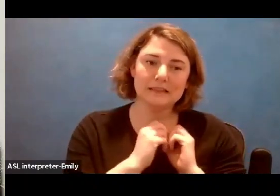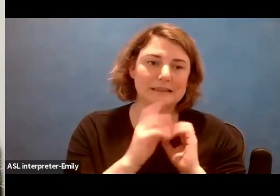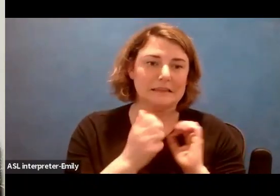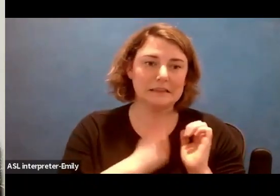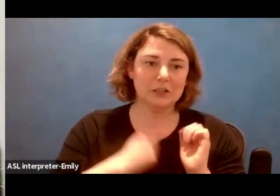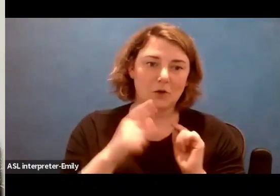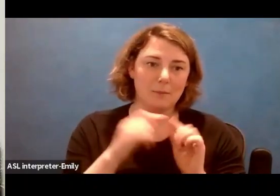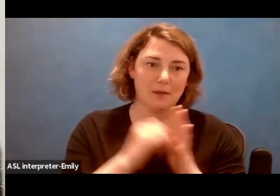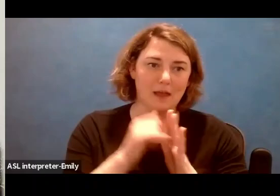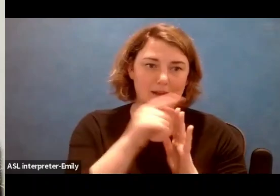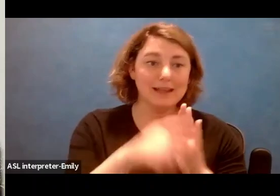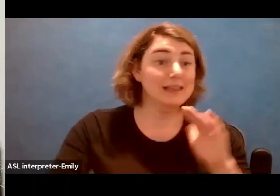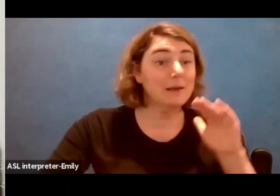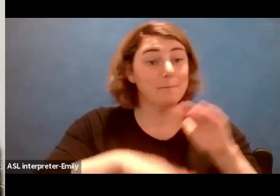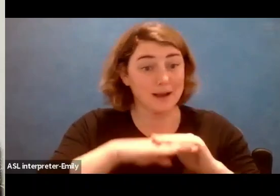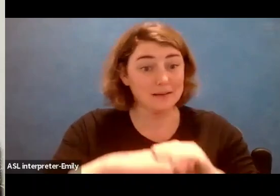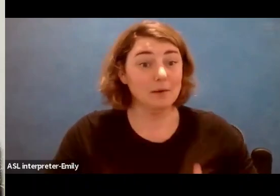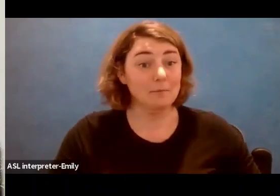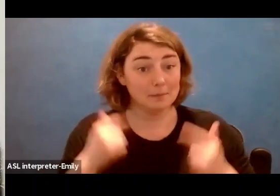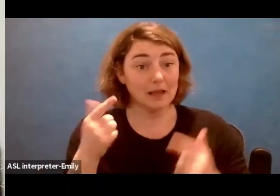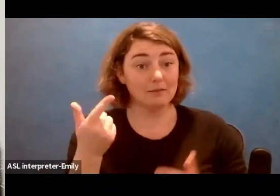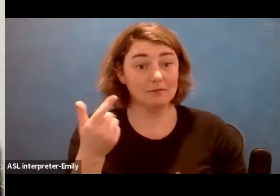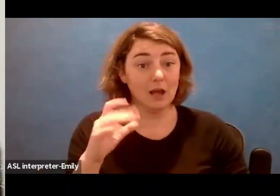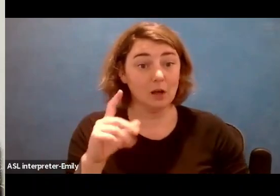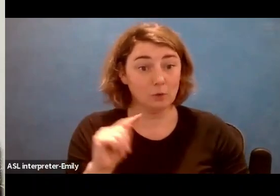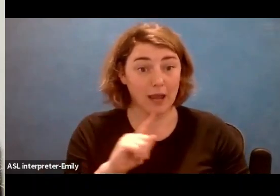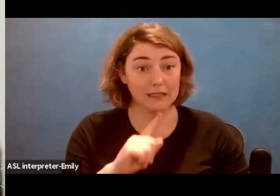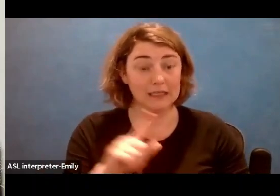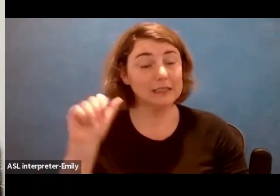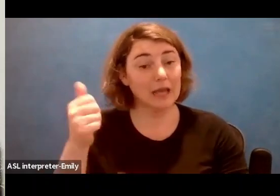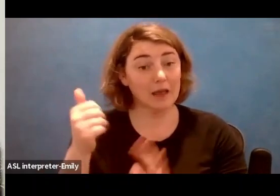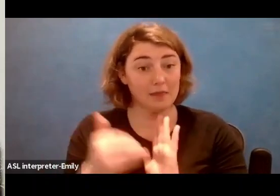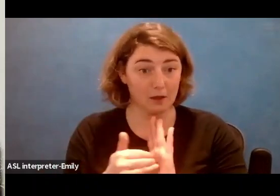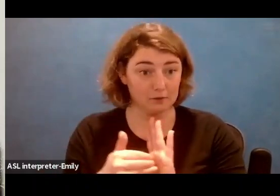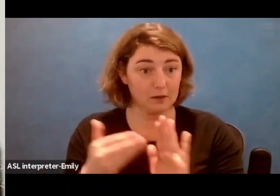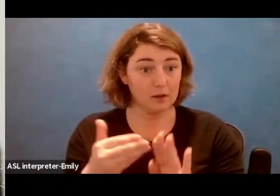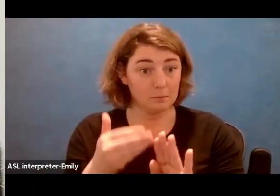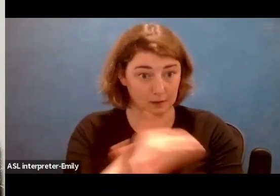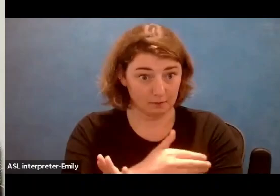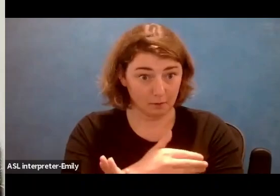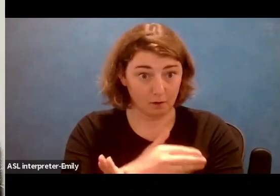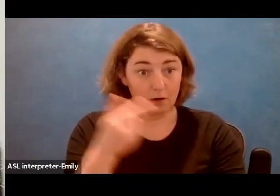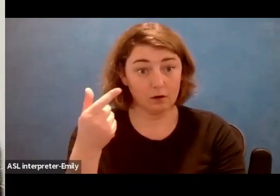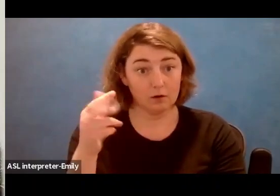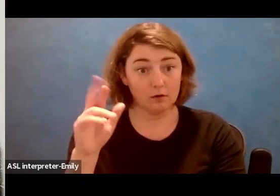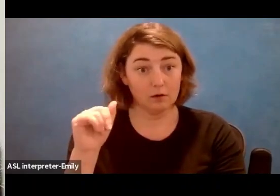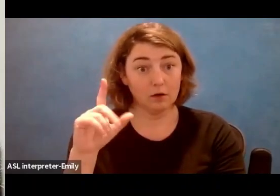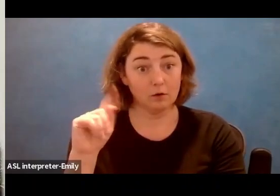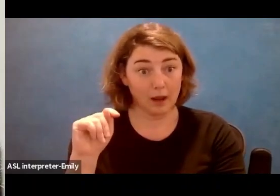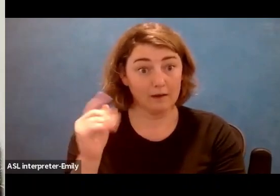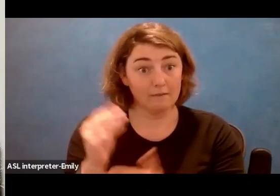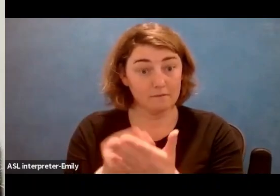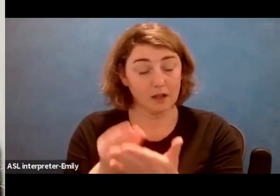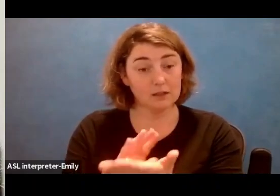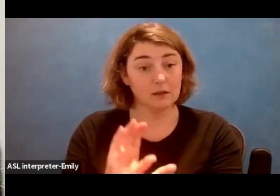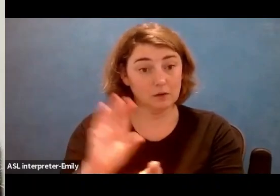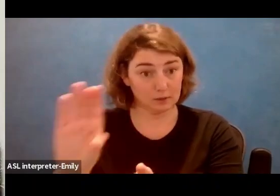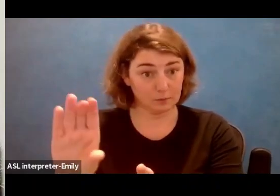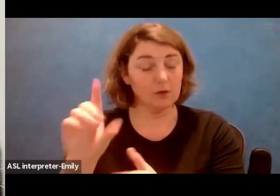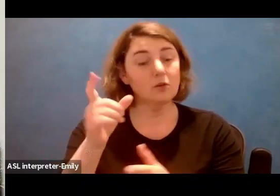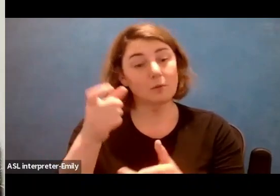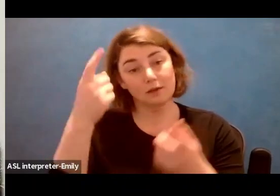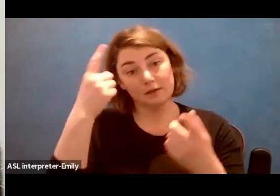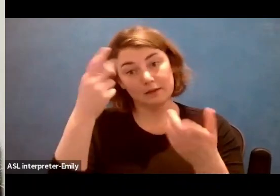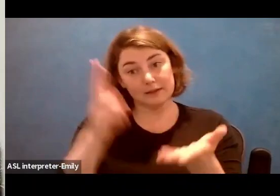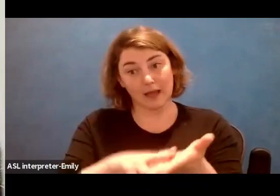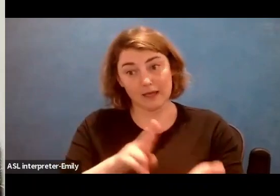sorry about that. The maximum life grant is 10,000. Before grant funds are dispersed, the applicant must sign a grant